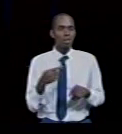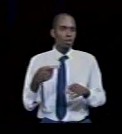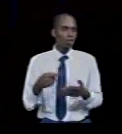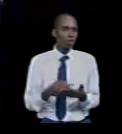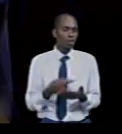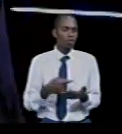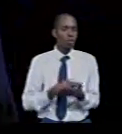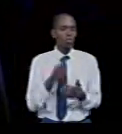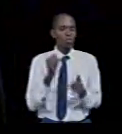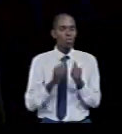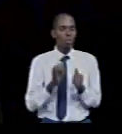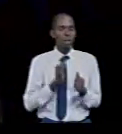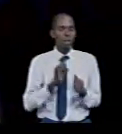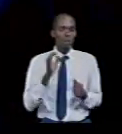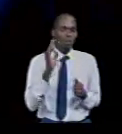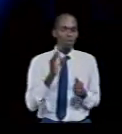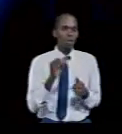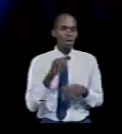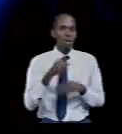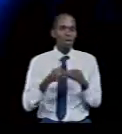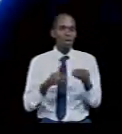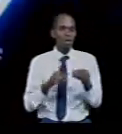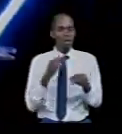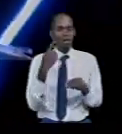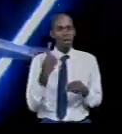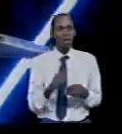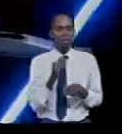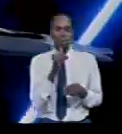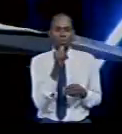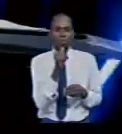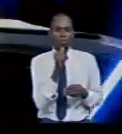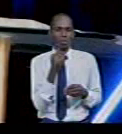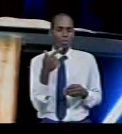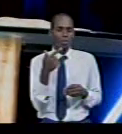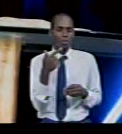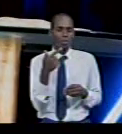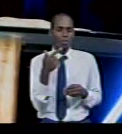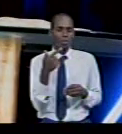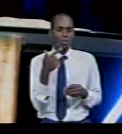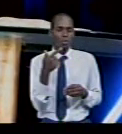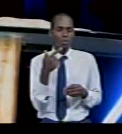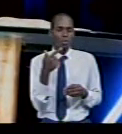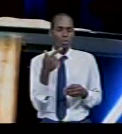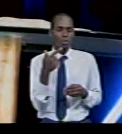the Gentiles. He said, the reason I did this is to tell them,